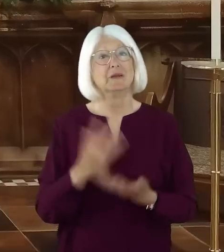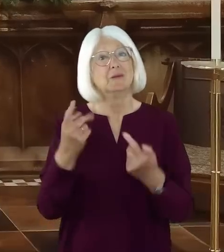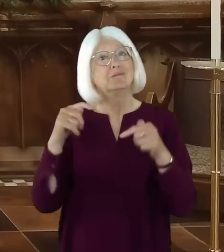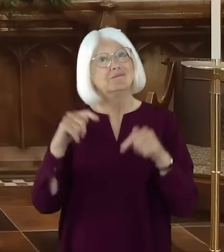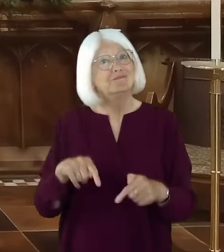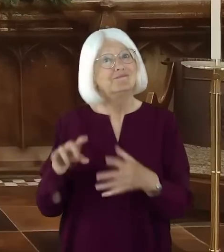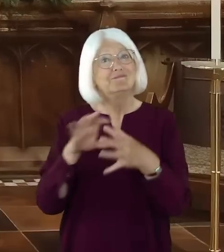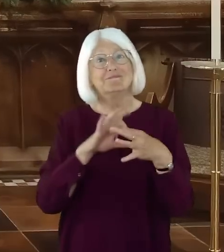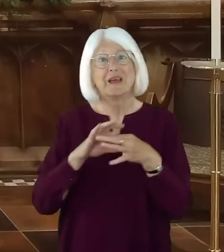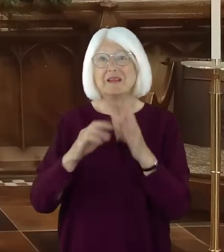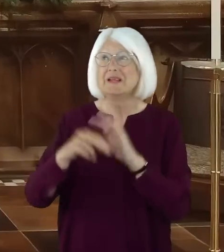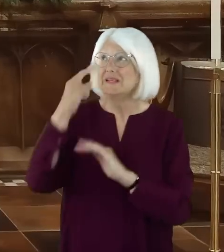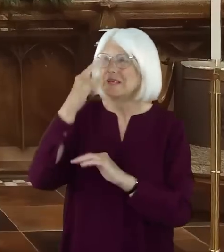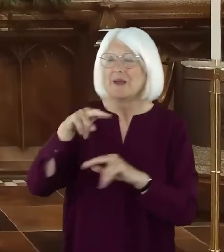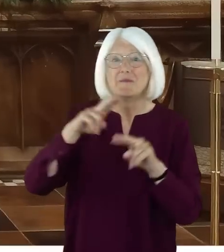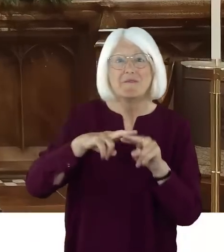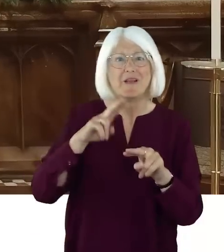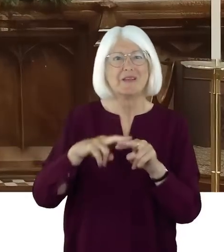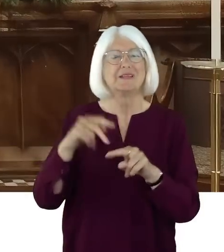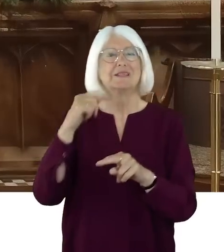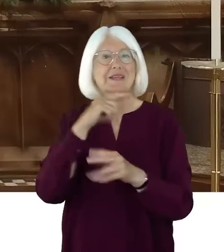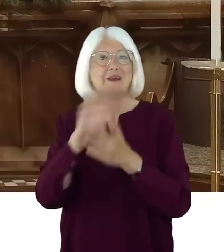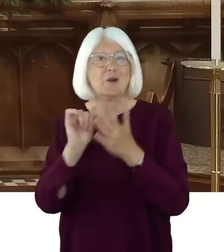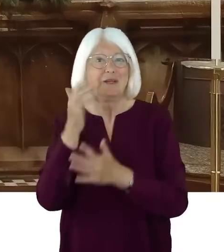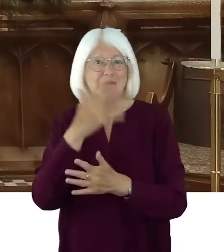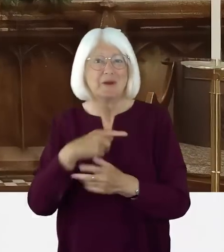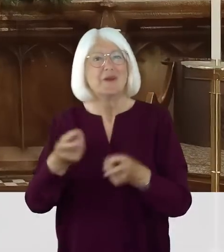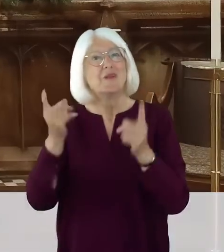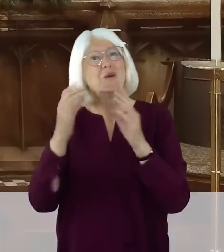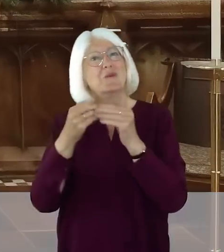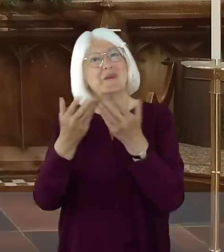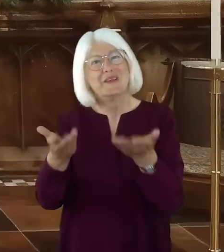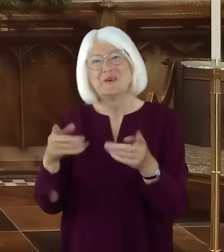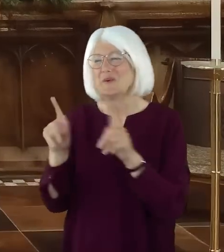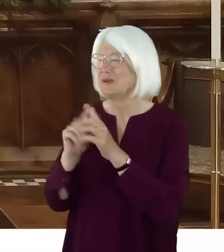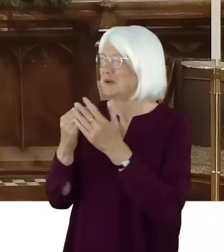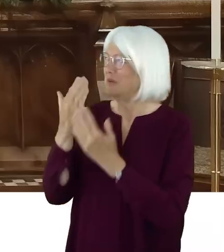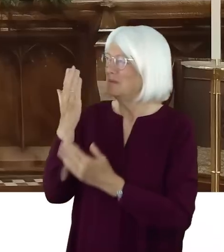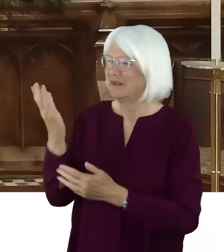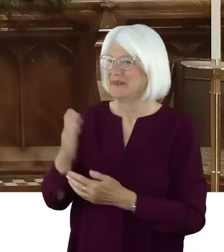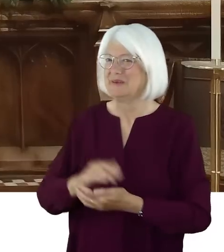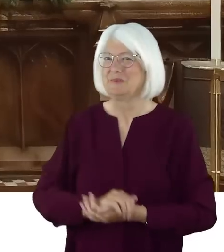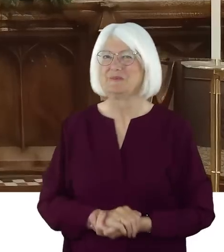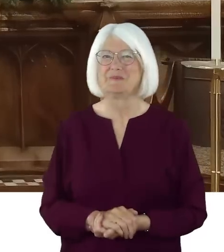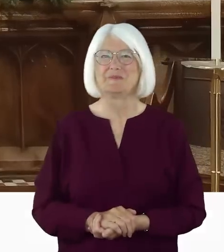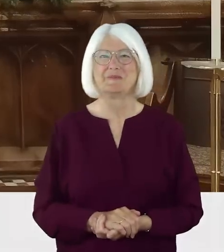Come together in the name of the Father and of the Son and of the Holy Spirit. Amen. The Lord be with you. And